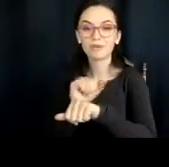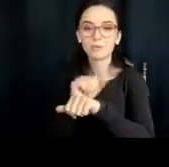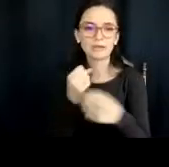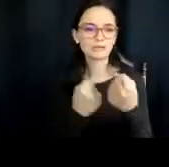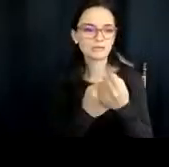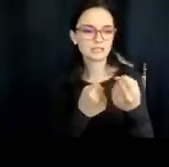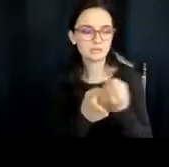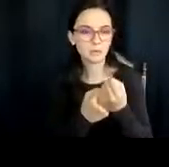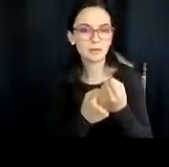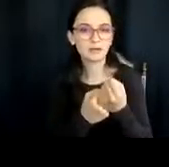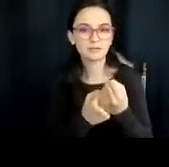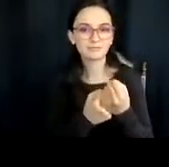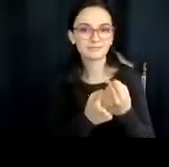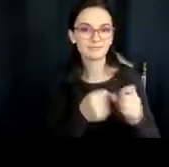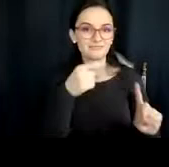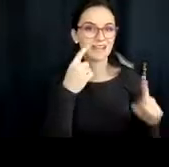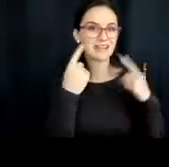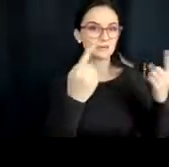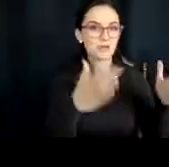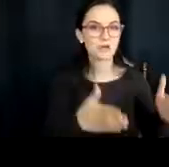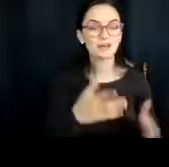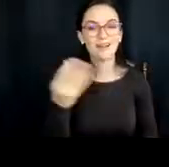the broadcast. Okay, and so do they